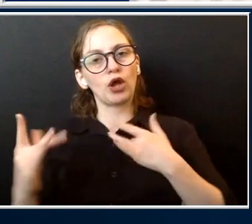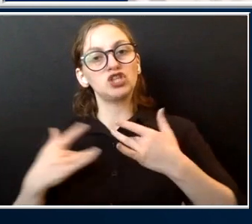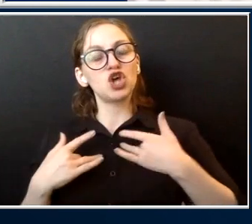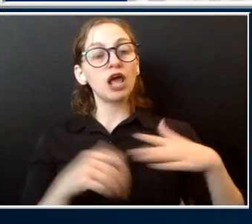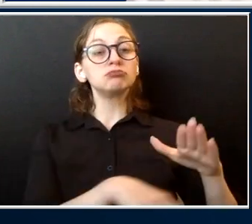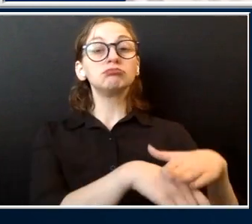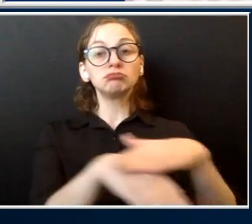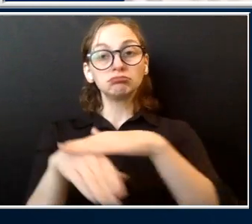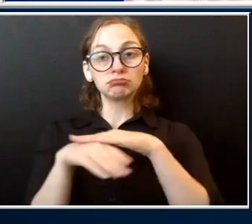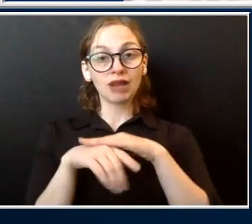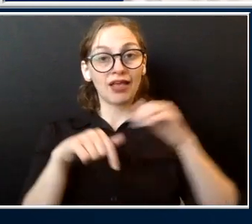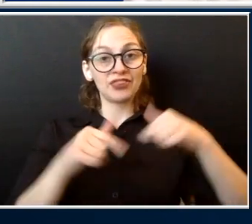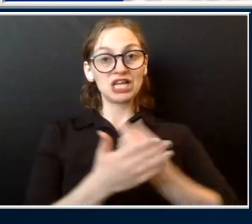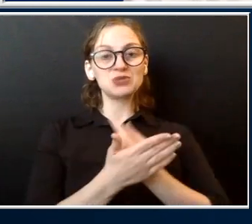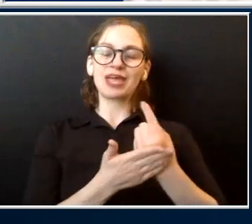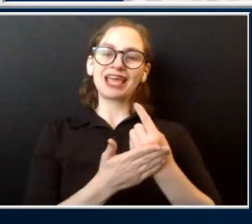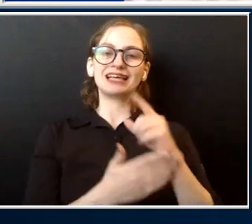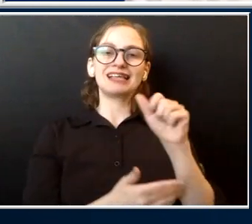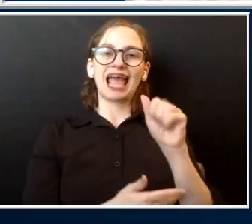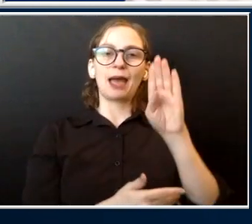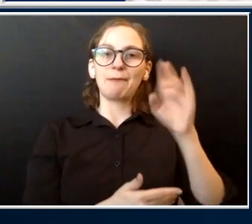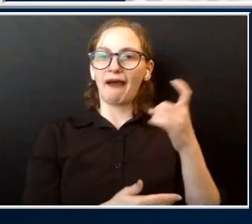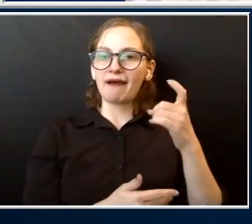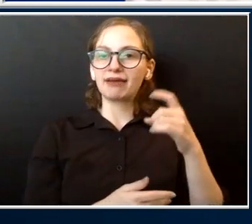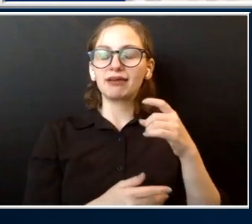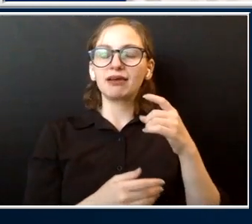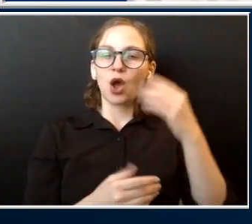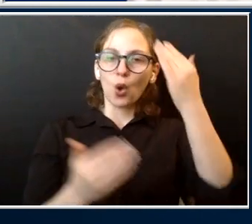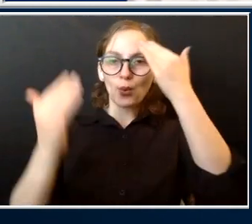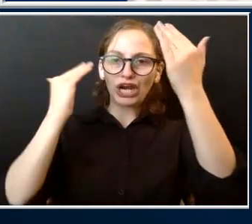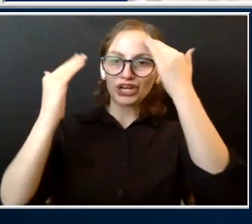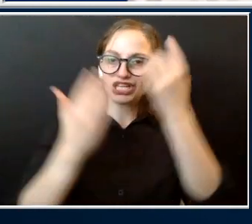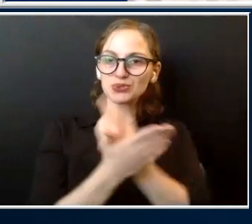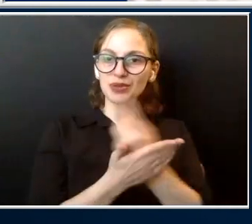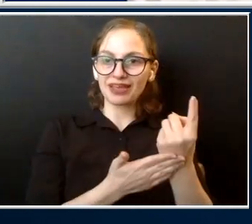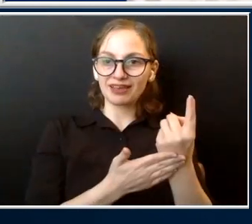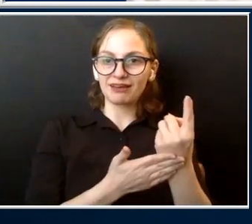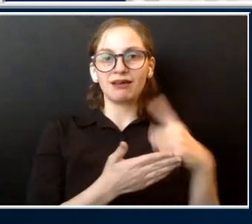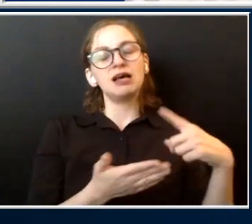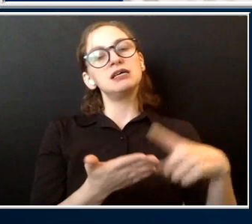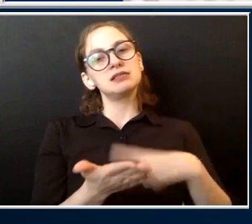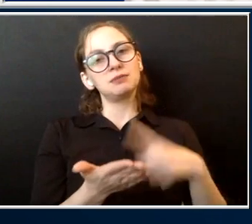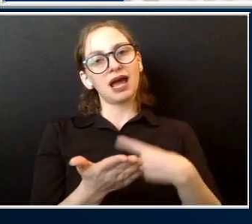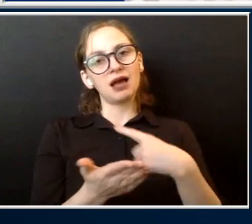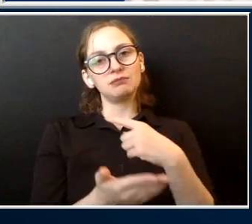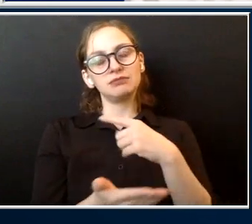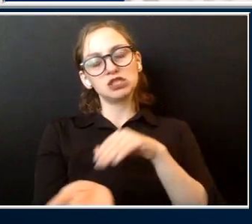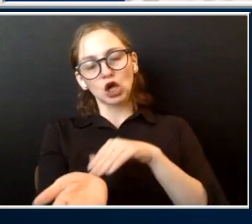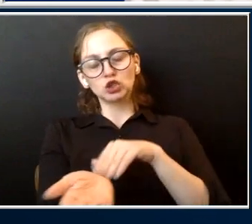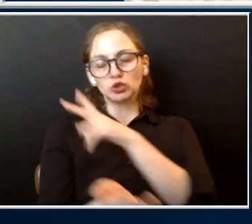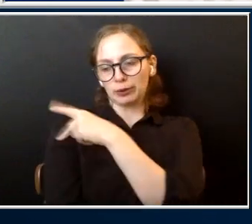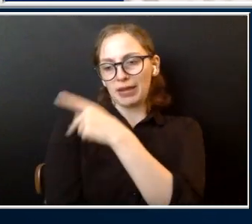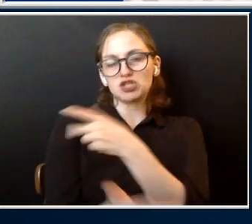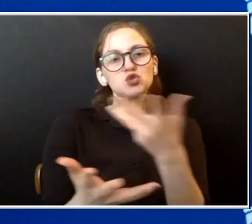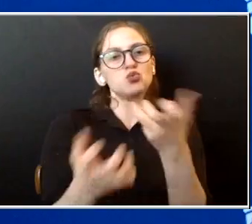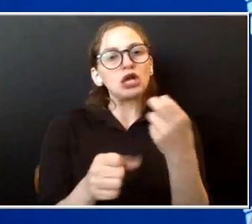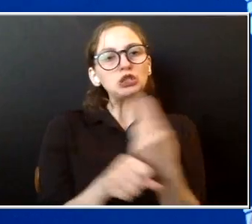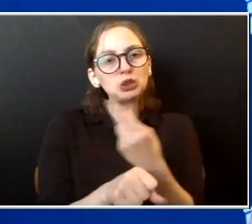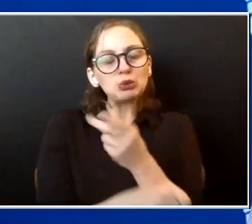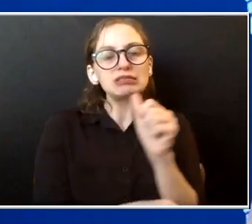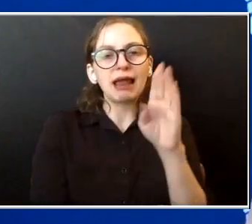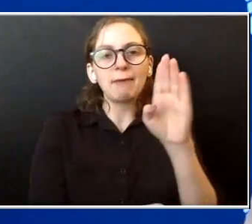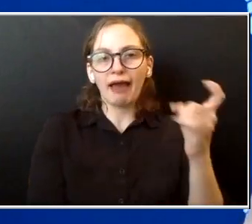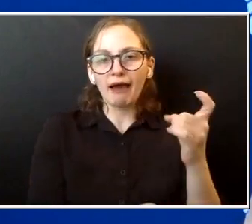physicians and patients might want to use antibiotics when it's not really necessary. How can I talk a little bit about that? Yeah, I think that's very true, and especially